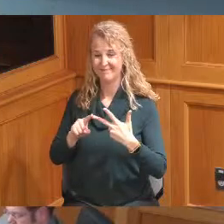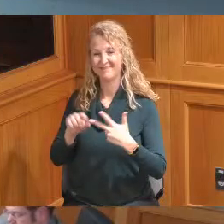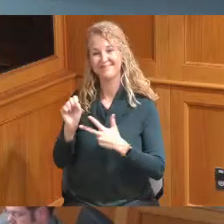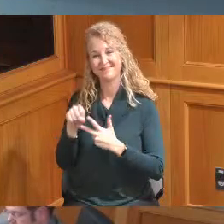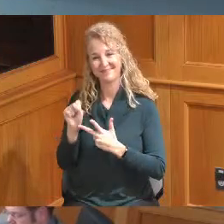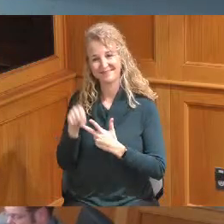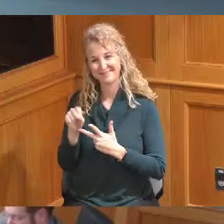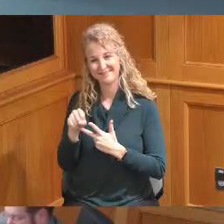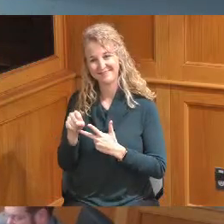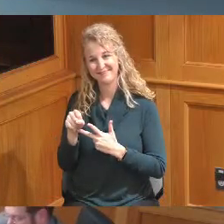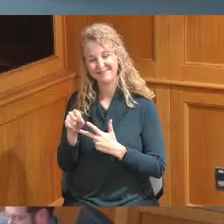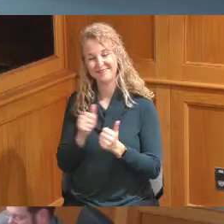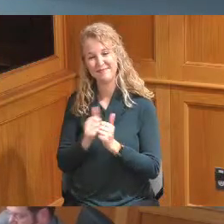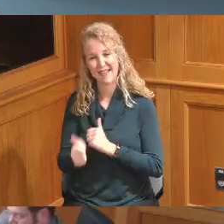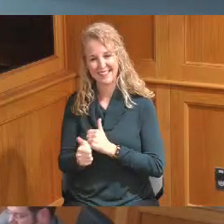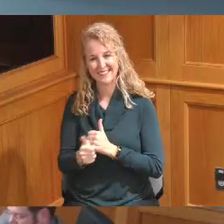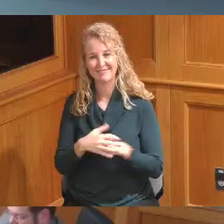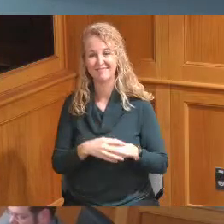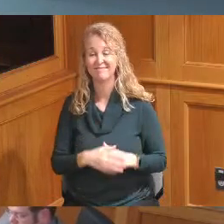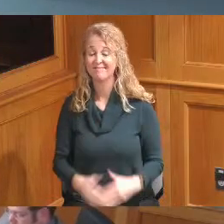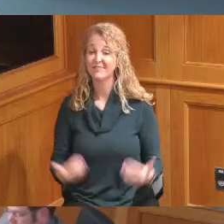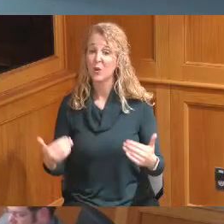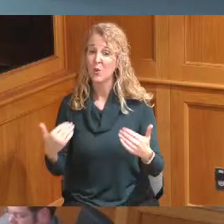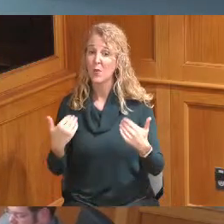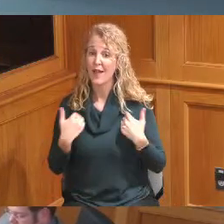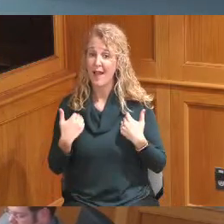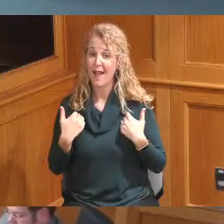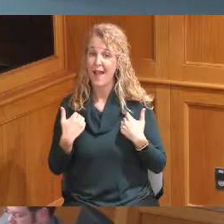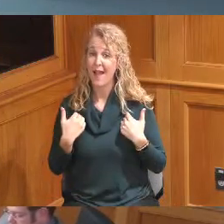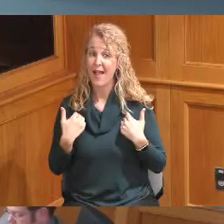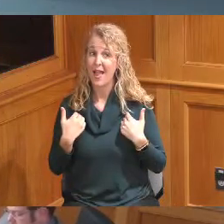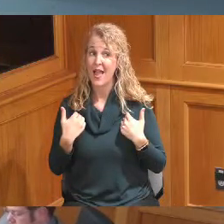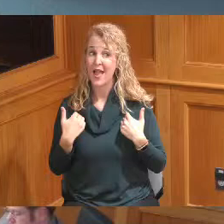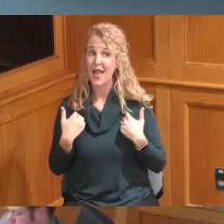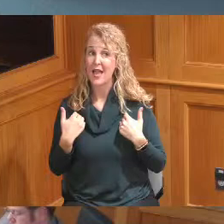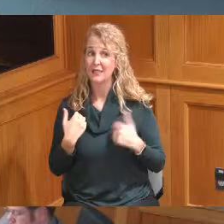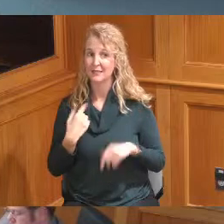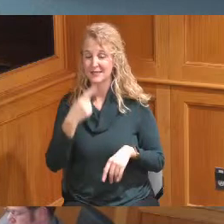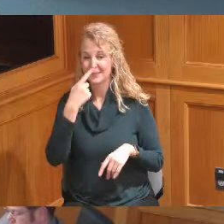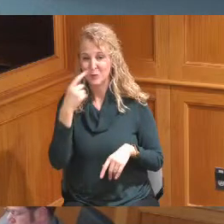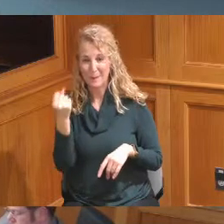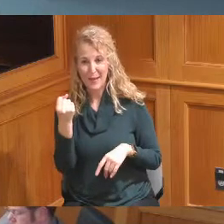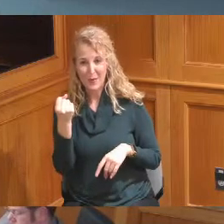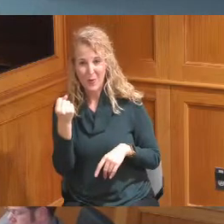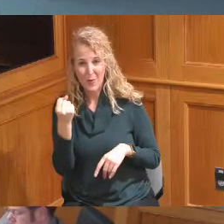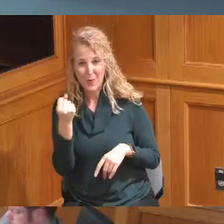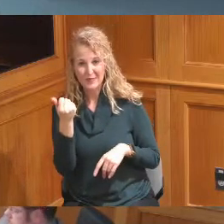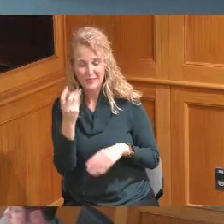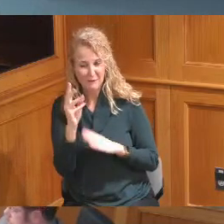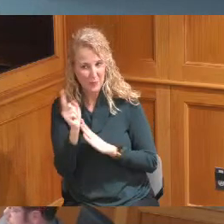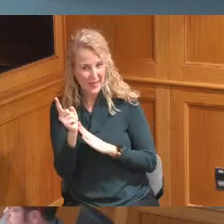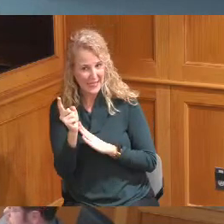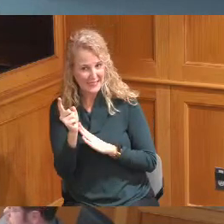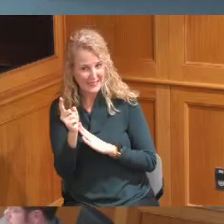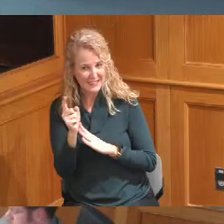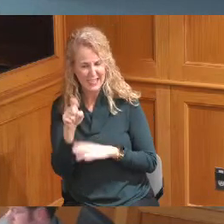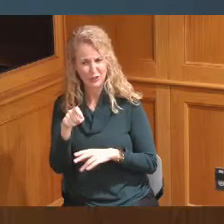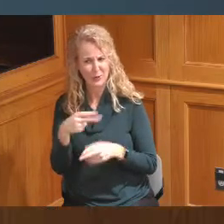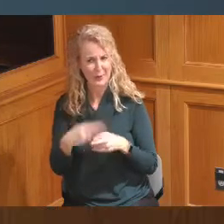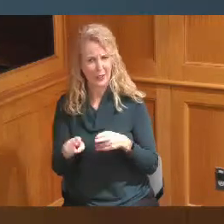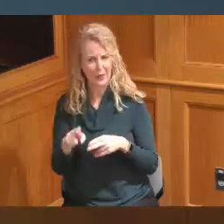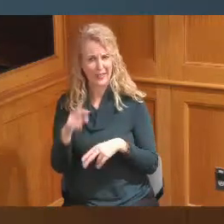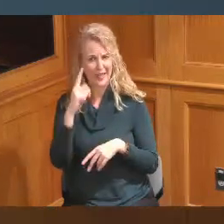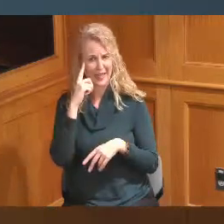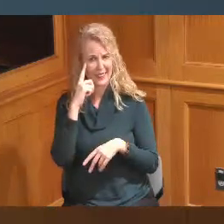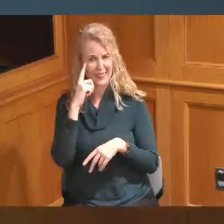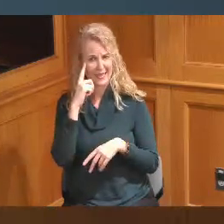Yes. We have a, if y'all could just sit tight a little bit, just a few minutes. It'll be pretty quick, I think, our